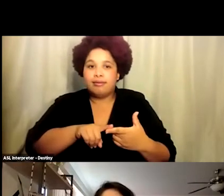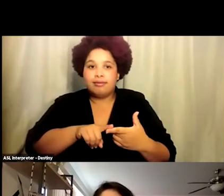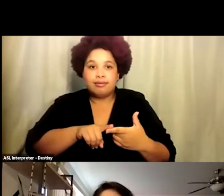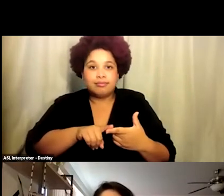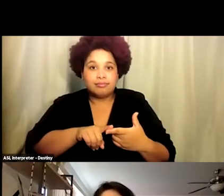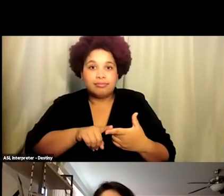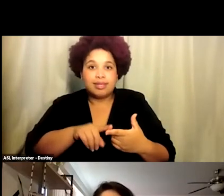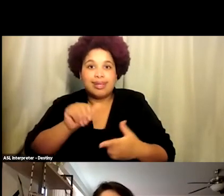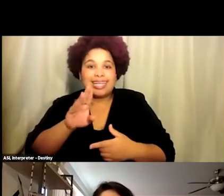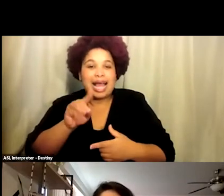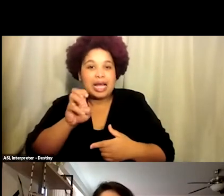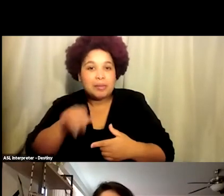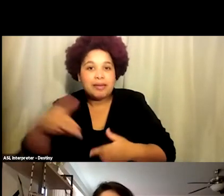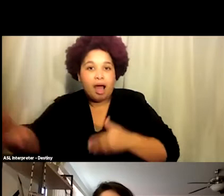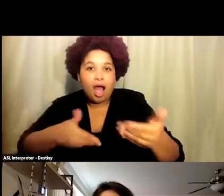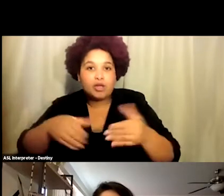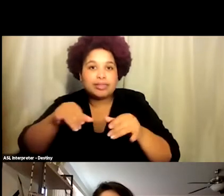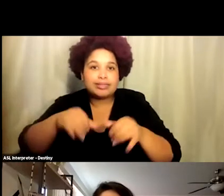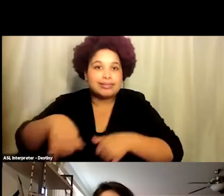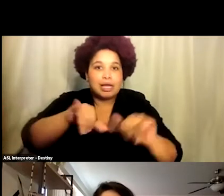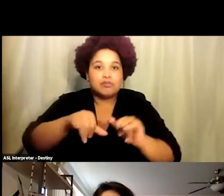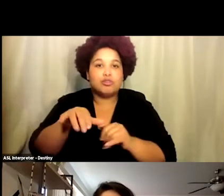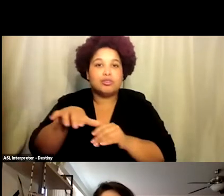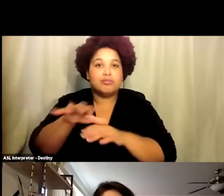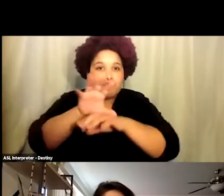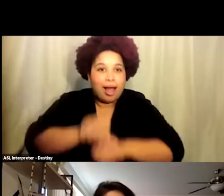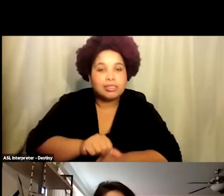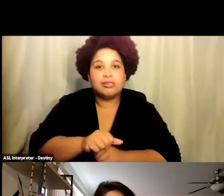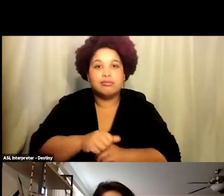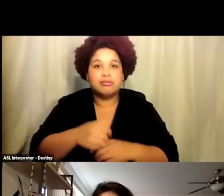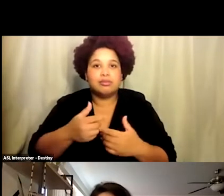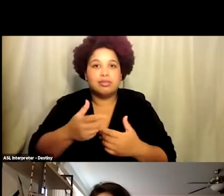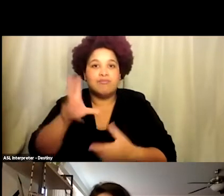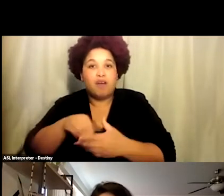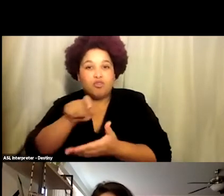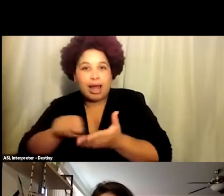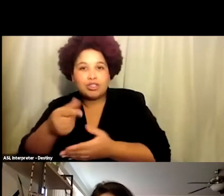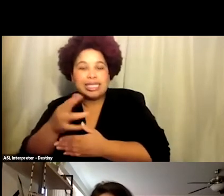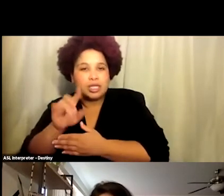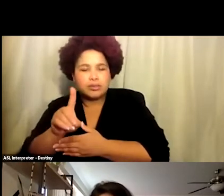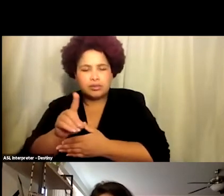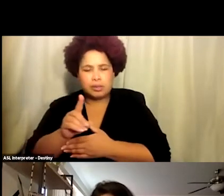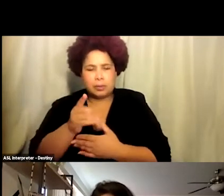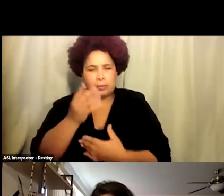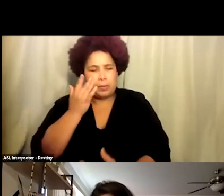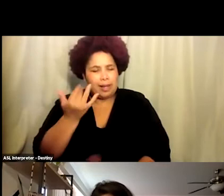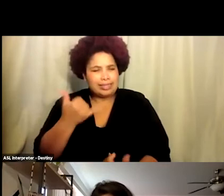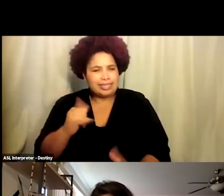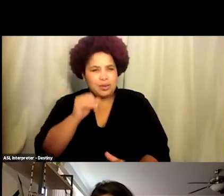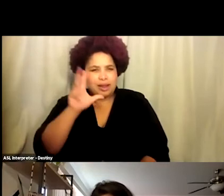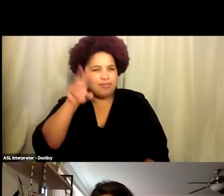Academy Standards Hiring and Practices, now being included in the Writers Guild, why are we still not in